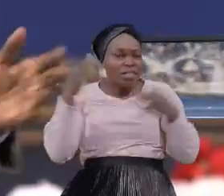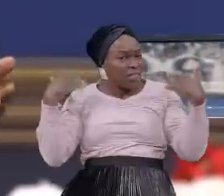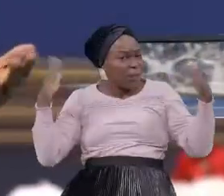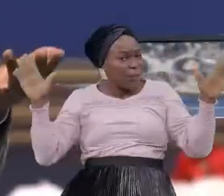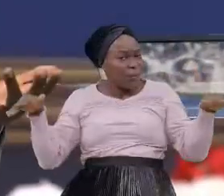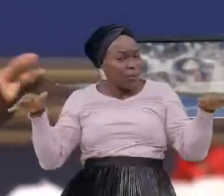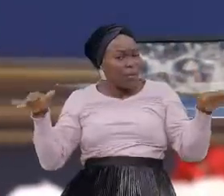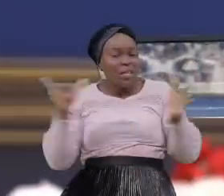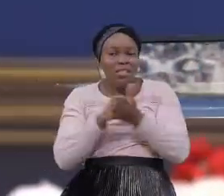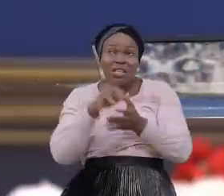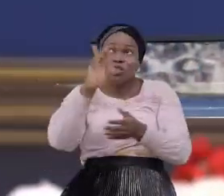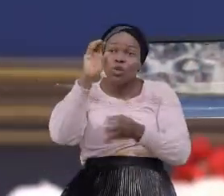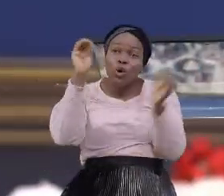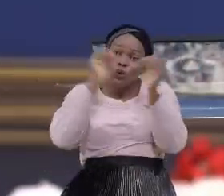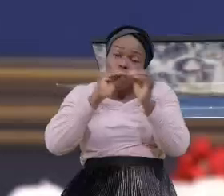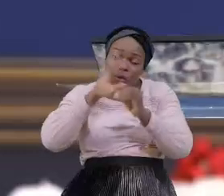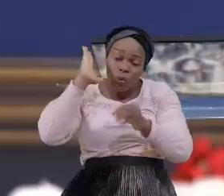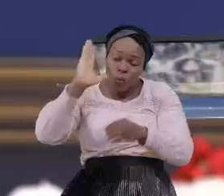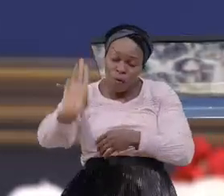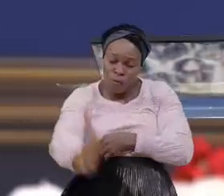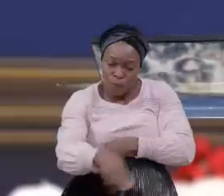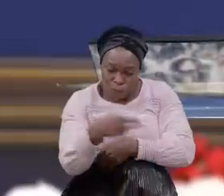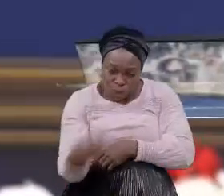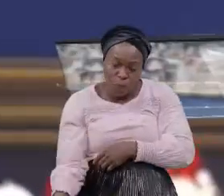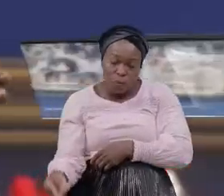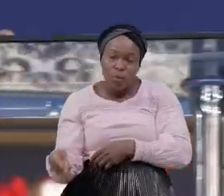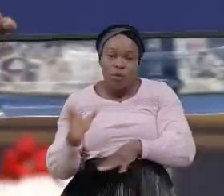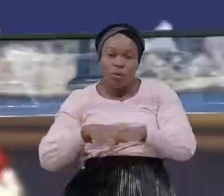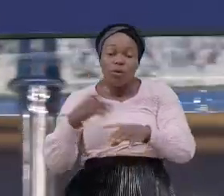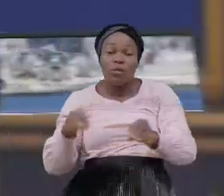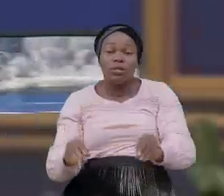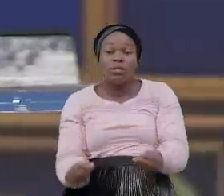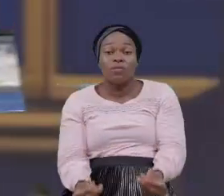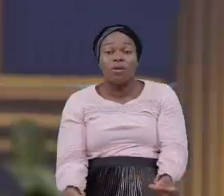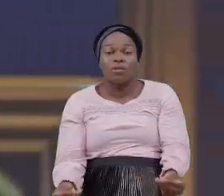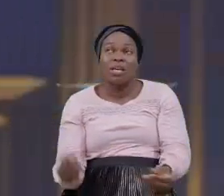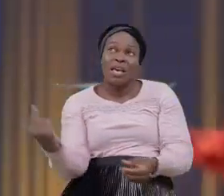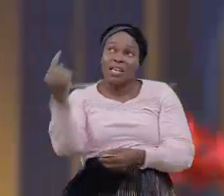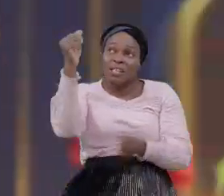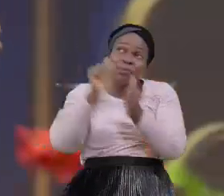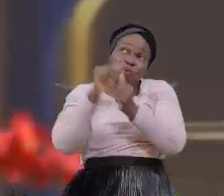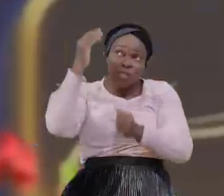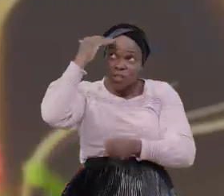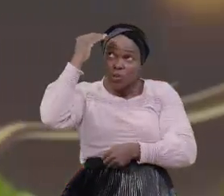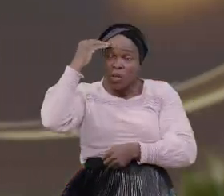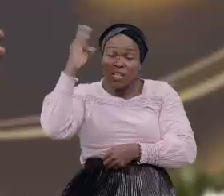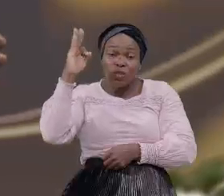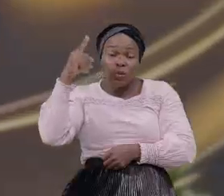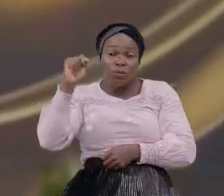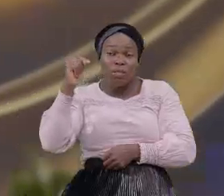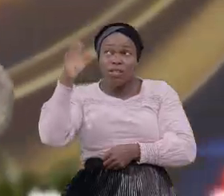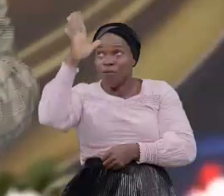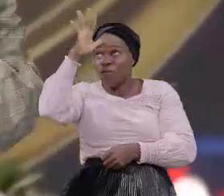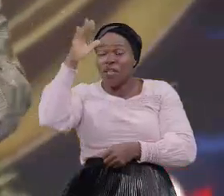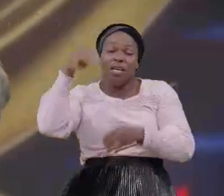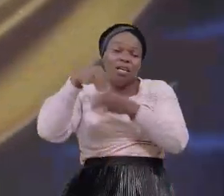ground except by the knowledge of our Father in heaven. And he says, the very ears of your head